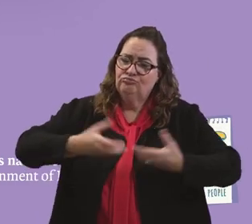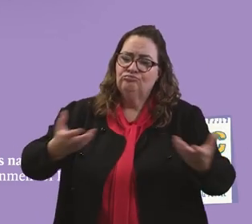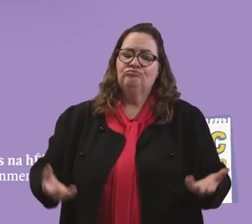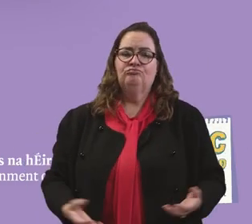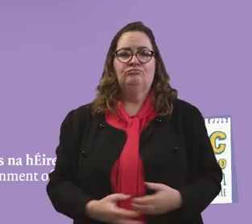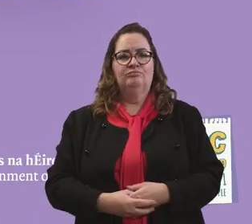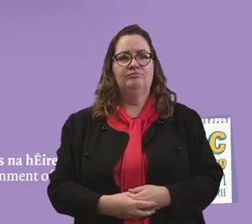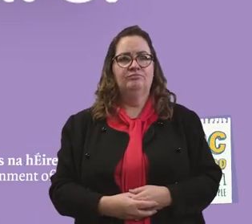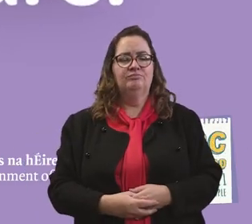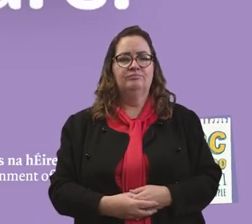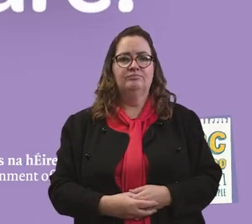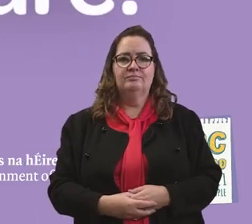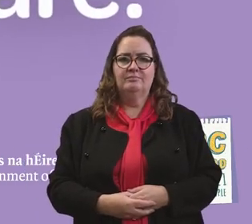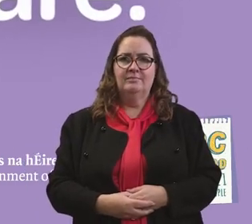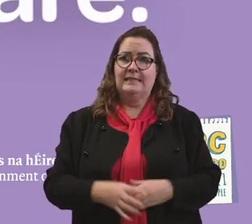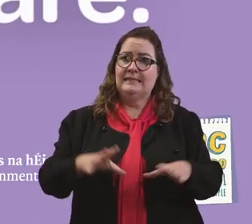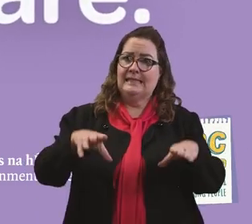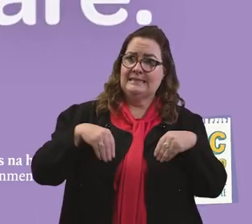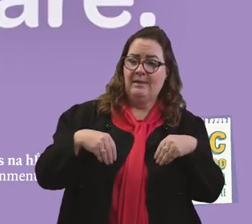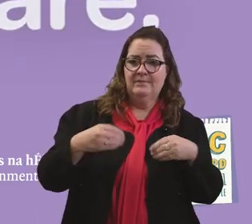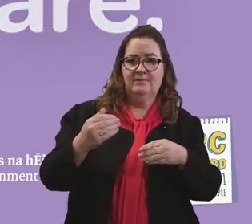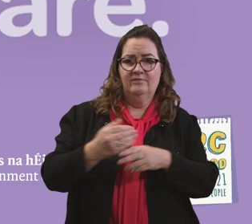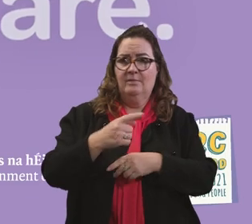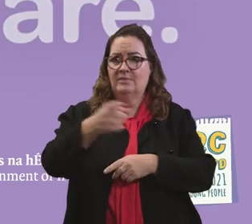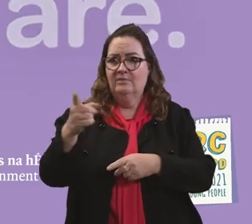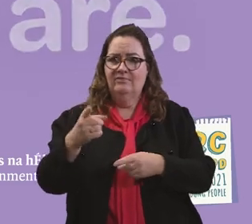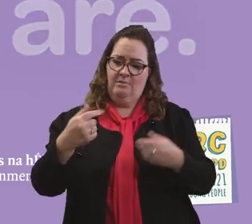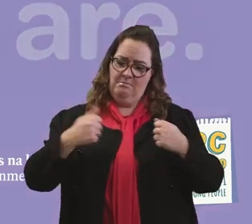Being accepted and taken seriously for who you are.